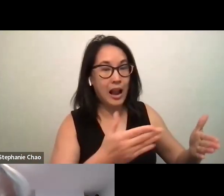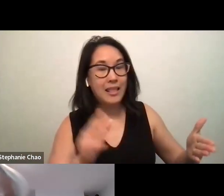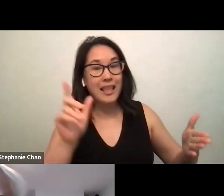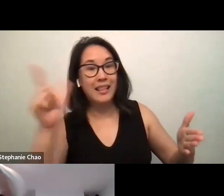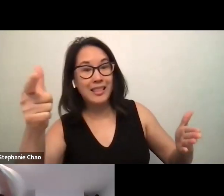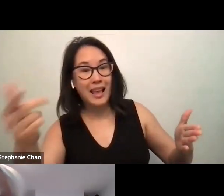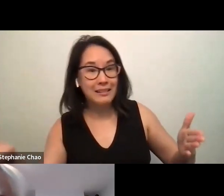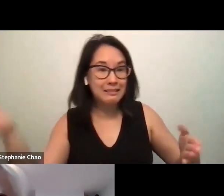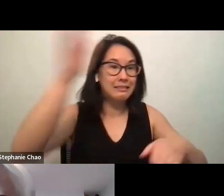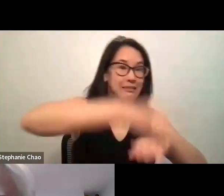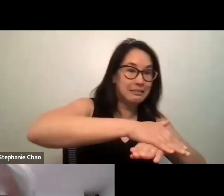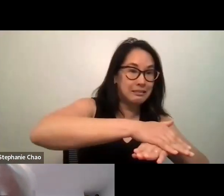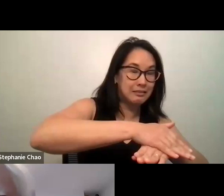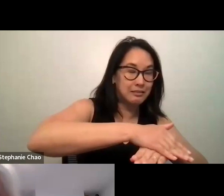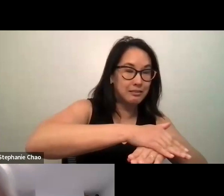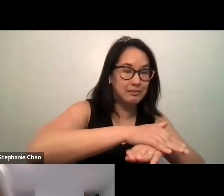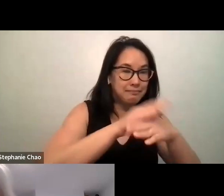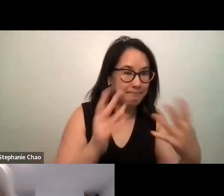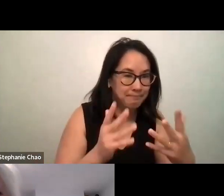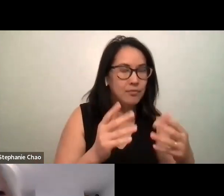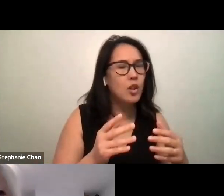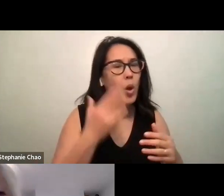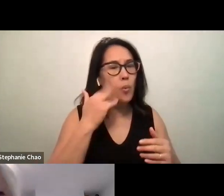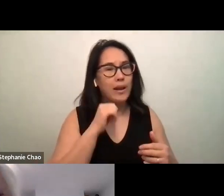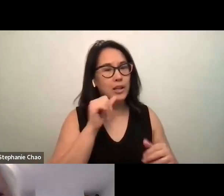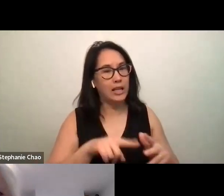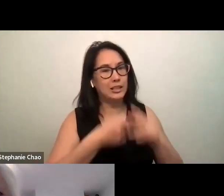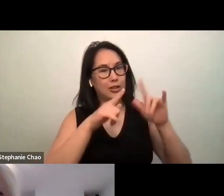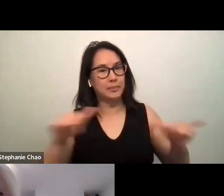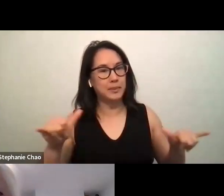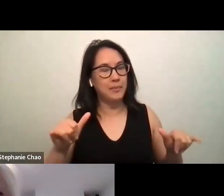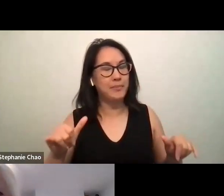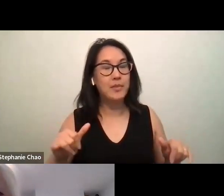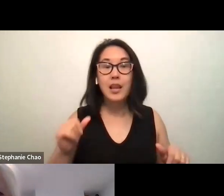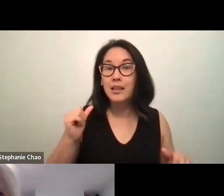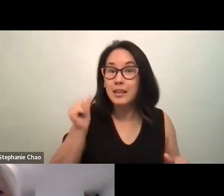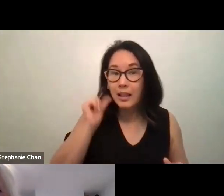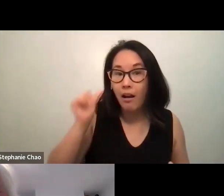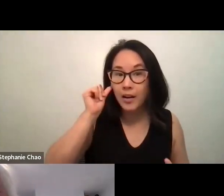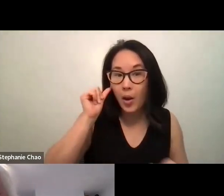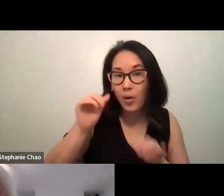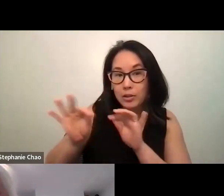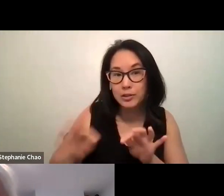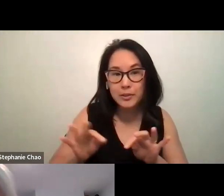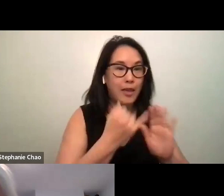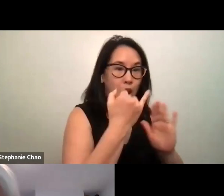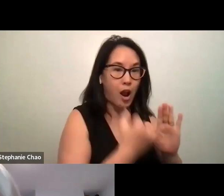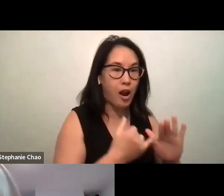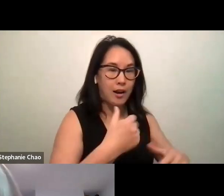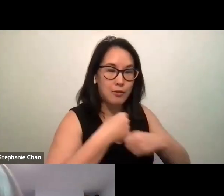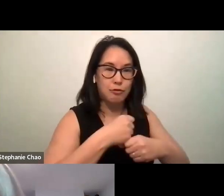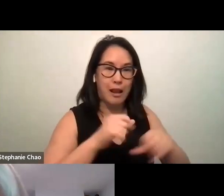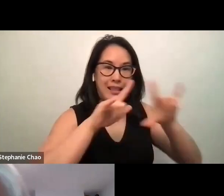this thing on top of it. What if you started with description and then did the visual